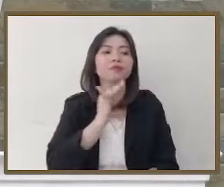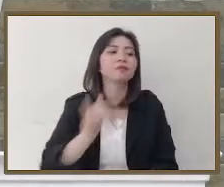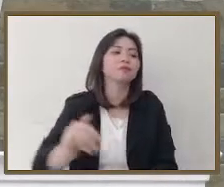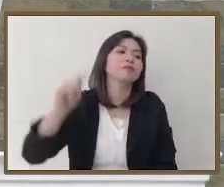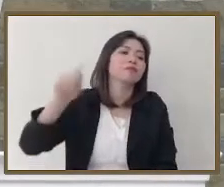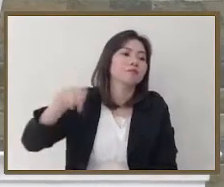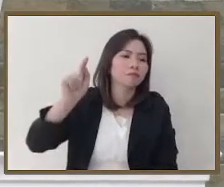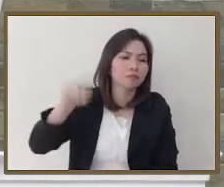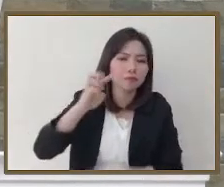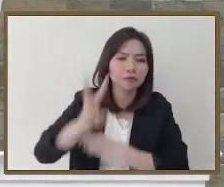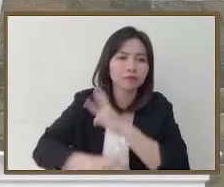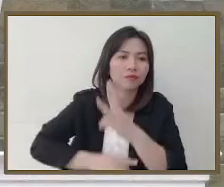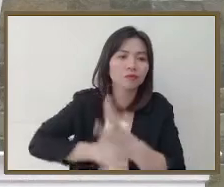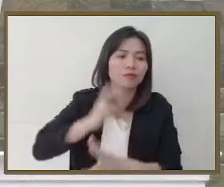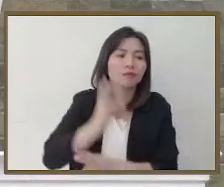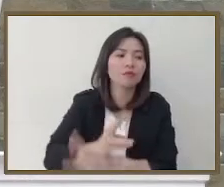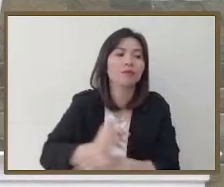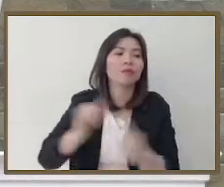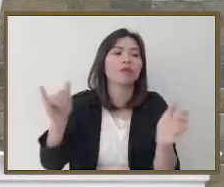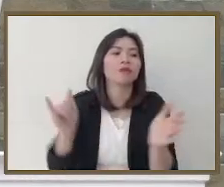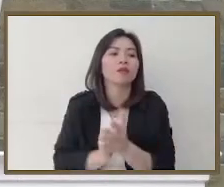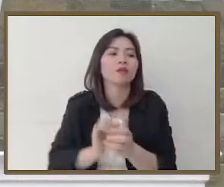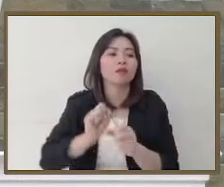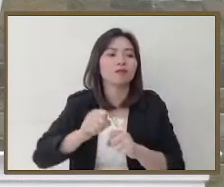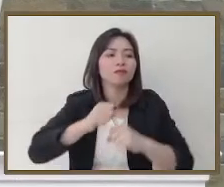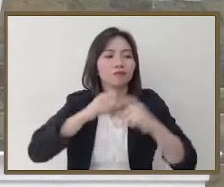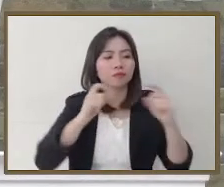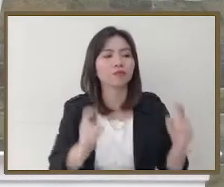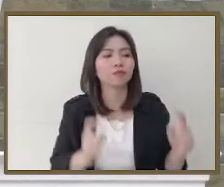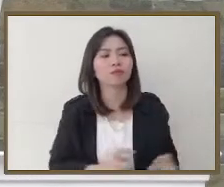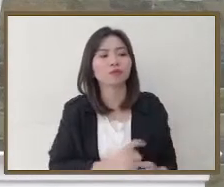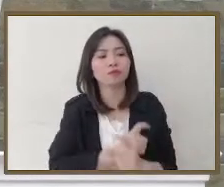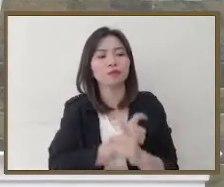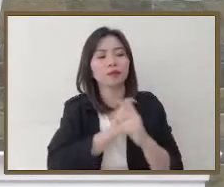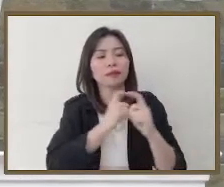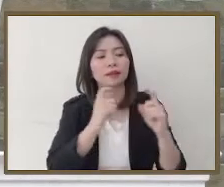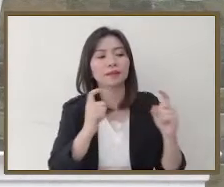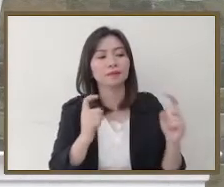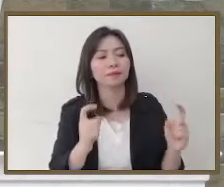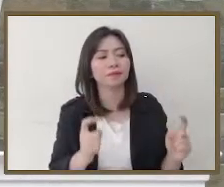enslaved by this world and my